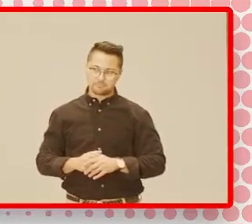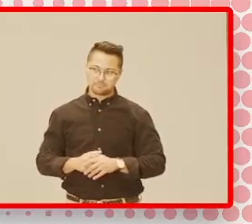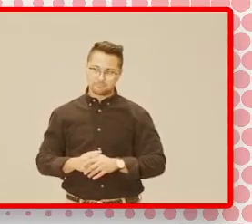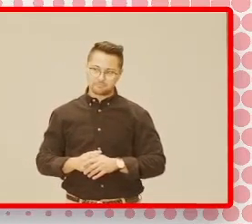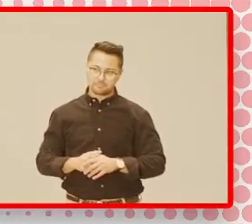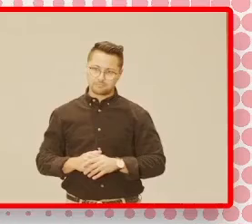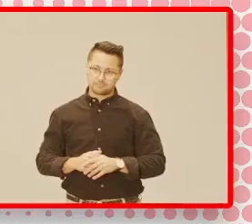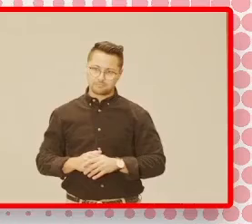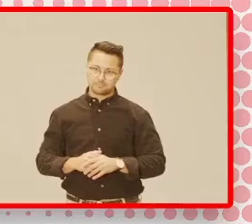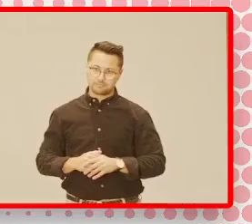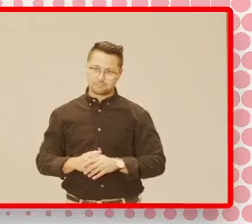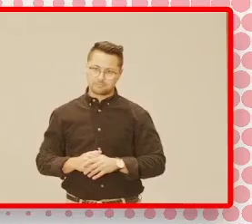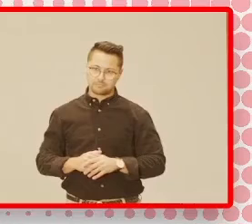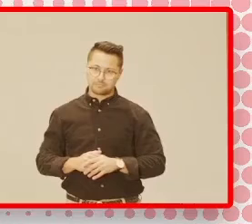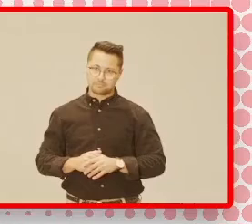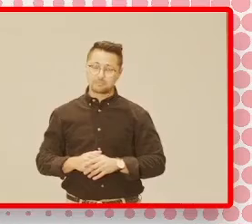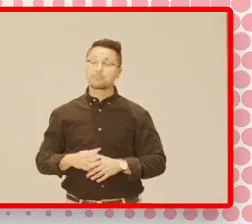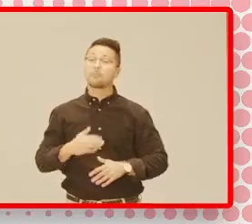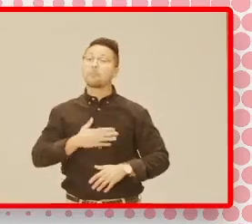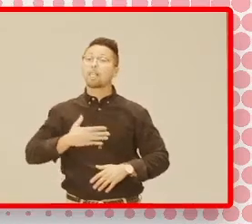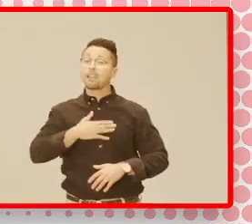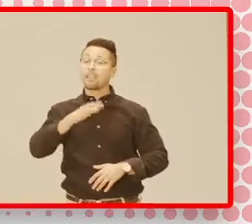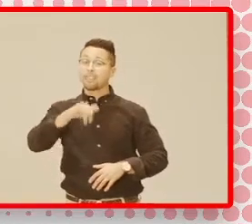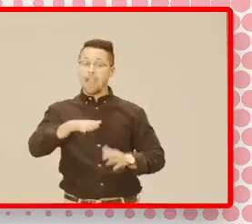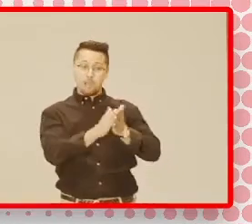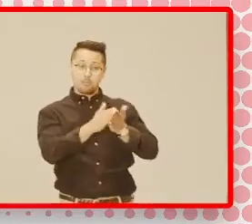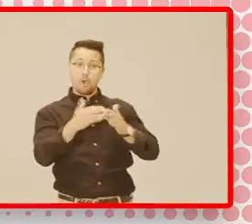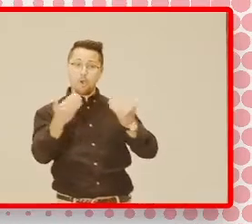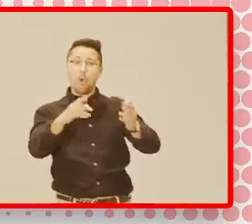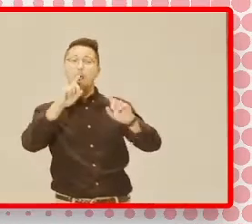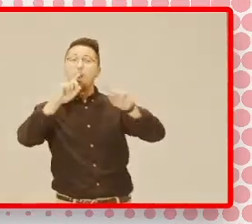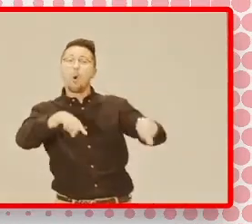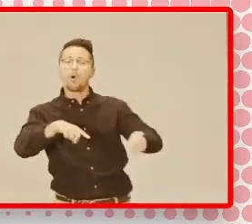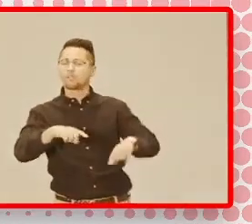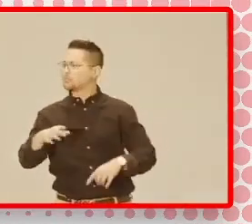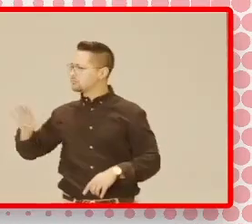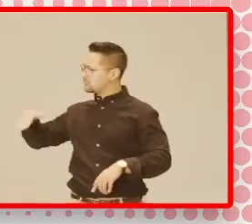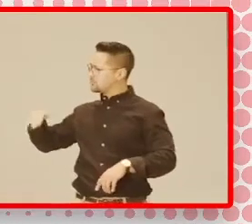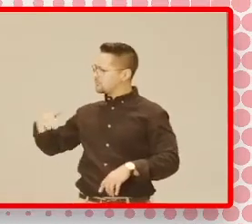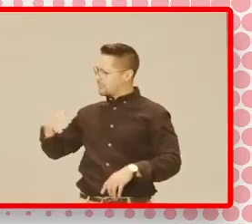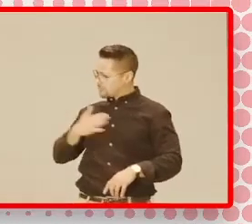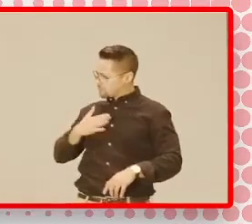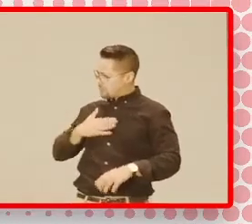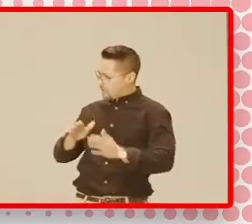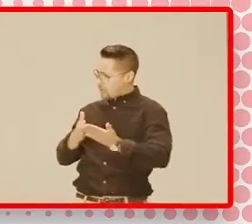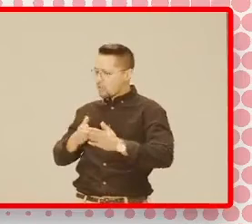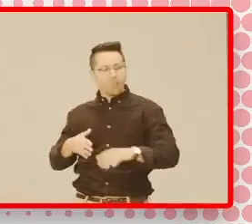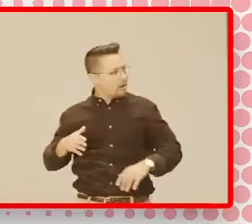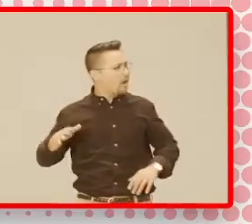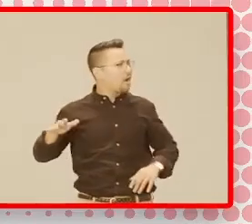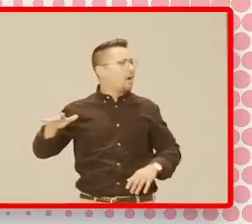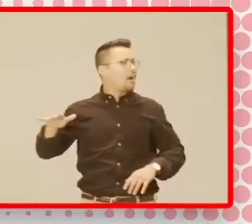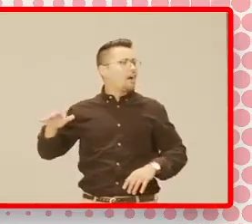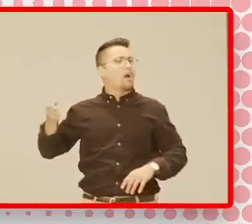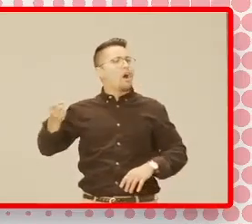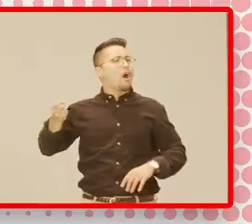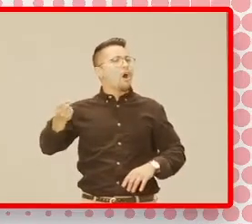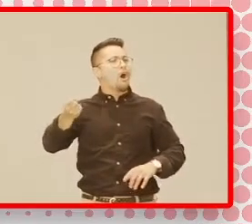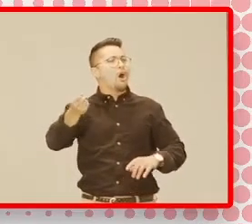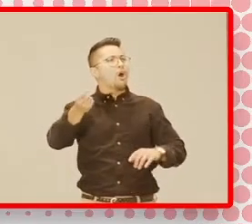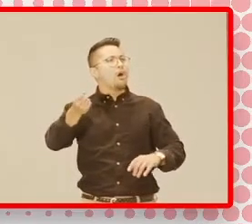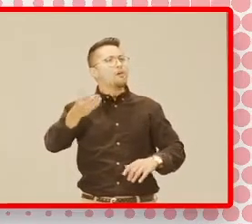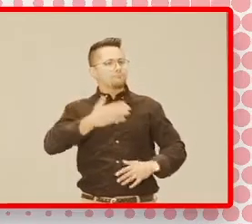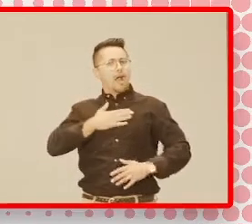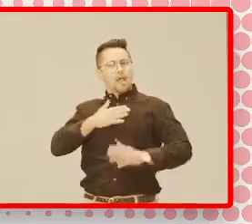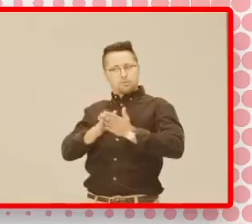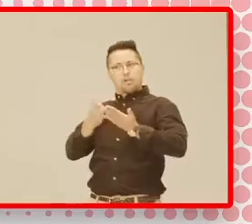my 1% Bachelor book. Wait a second, it's my book. My book. Okay. Yeah, wait a second. My book.